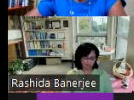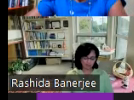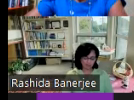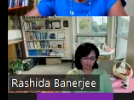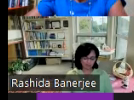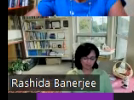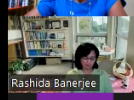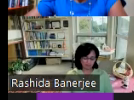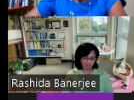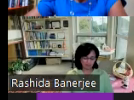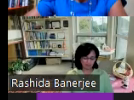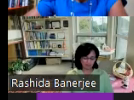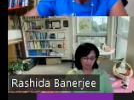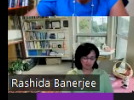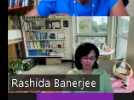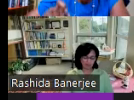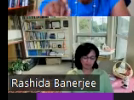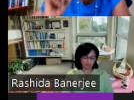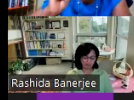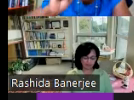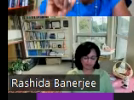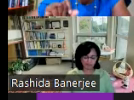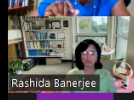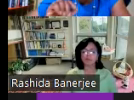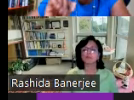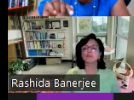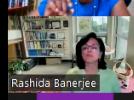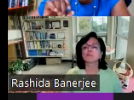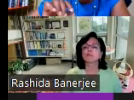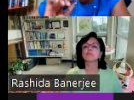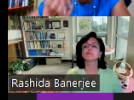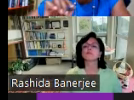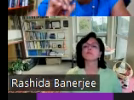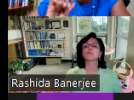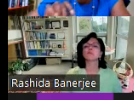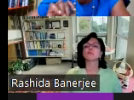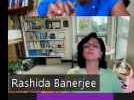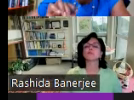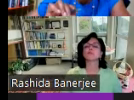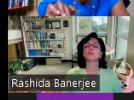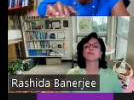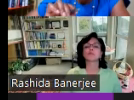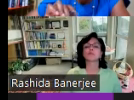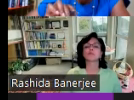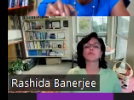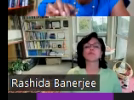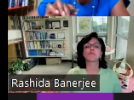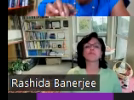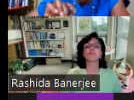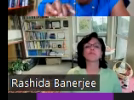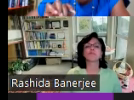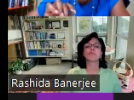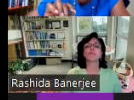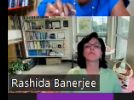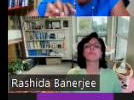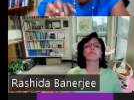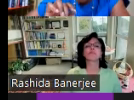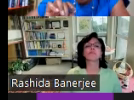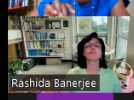How do we join, please? Okay, so if you take a look at your device, phone, laptop, whatever you're using, there should be a